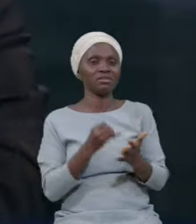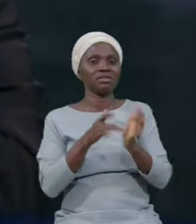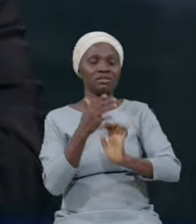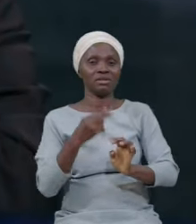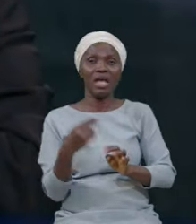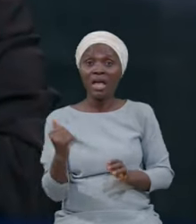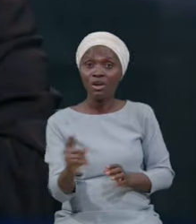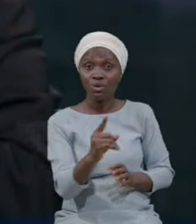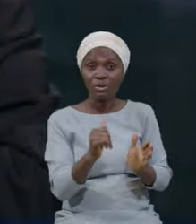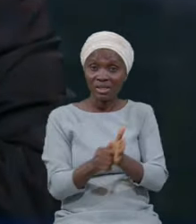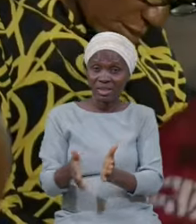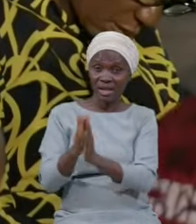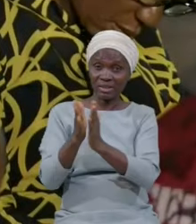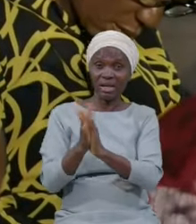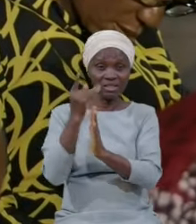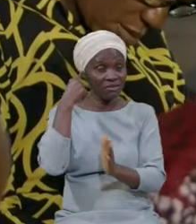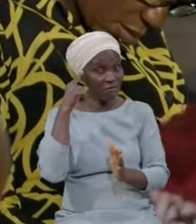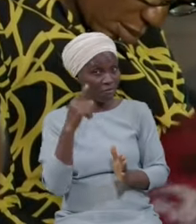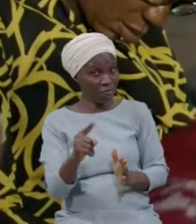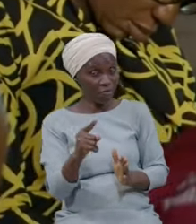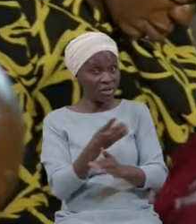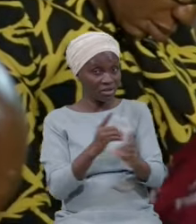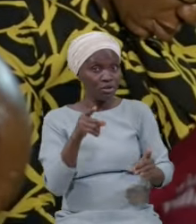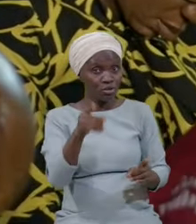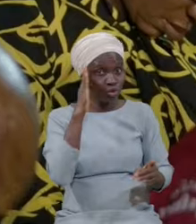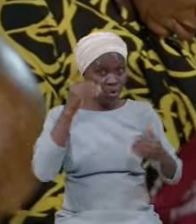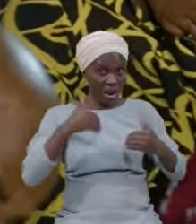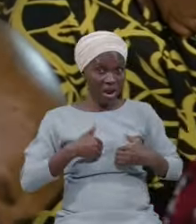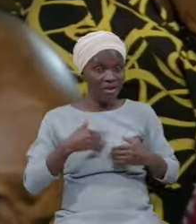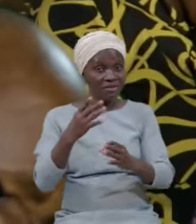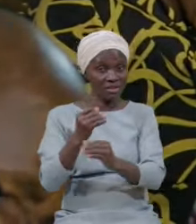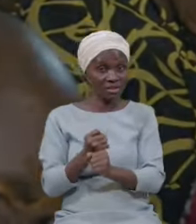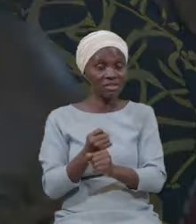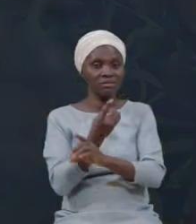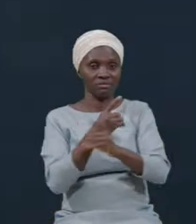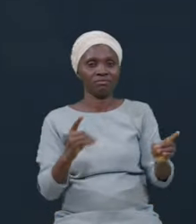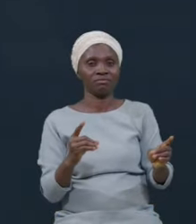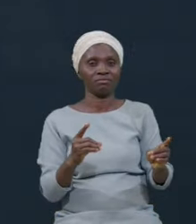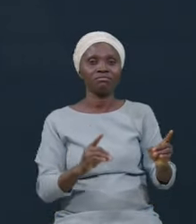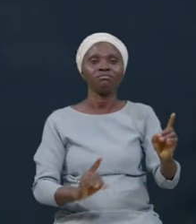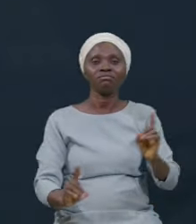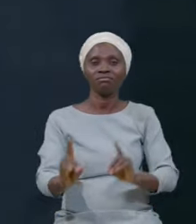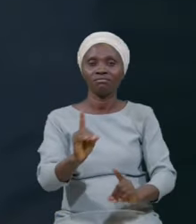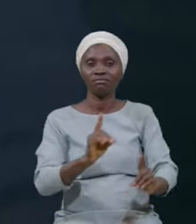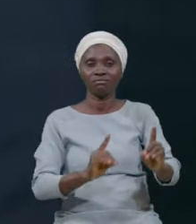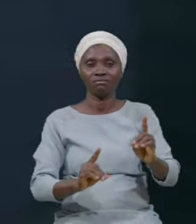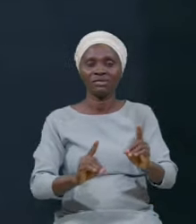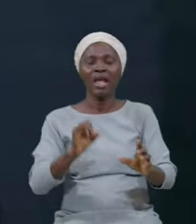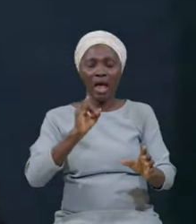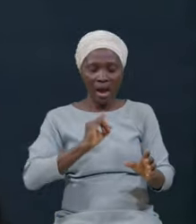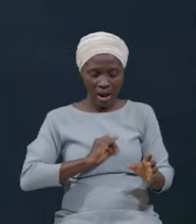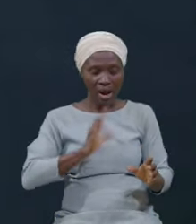will have deliverance. I will have what I ask tonight. I